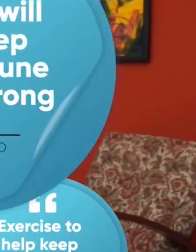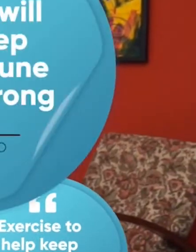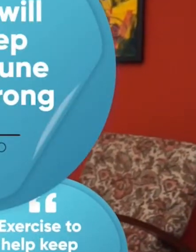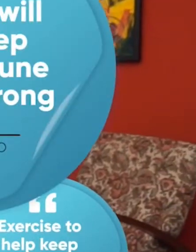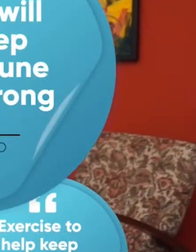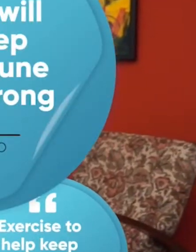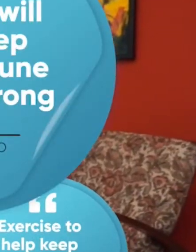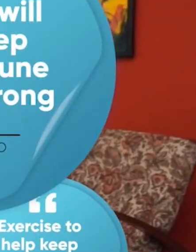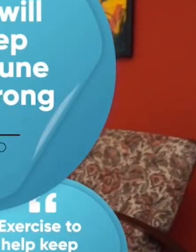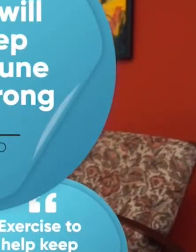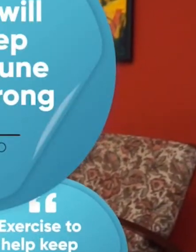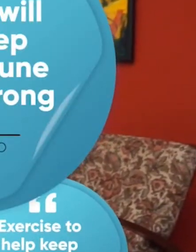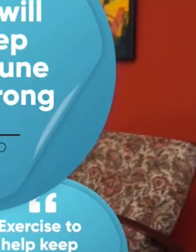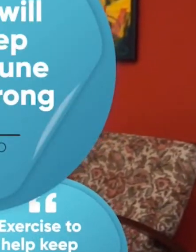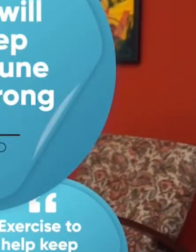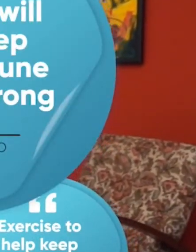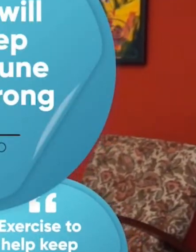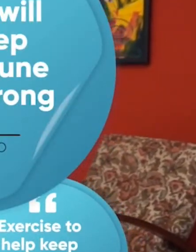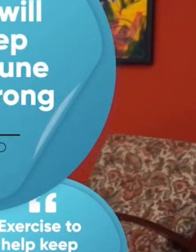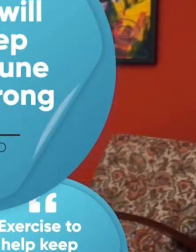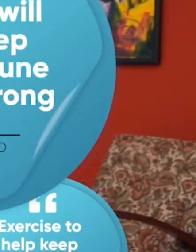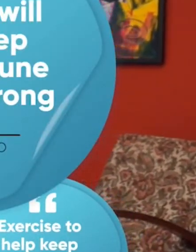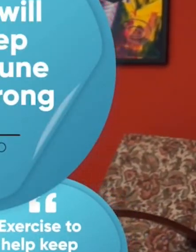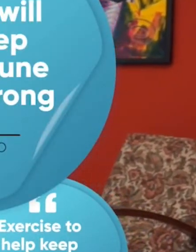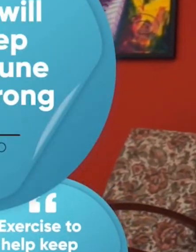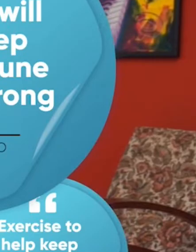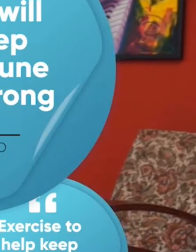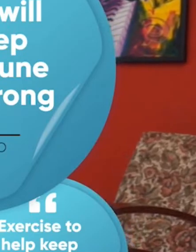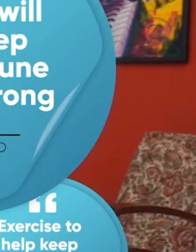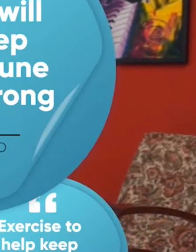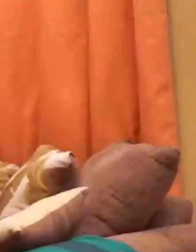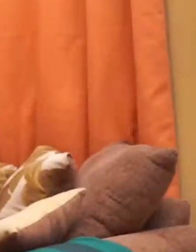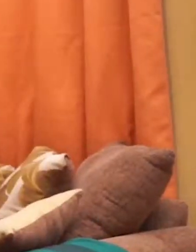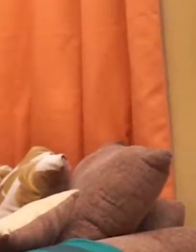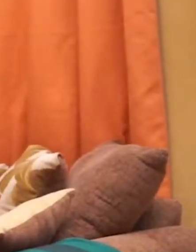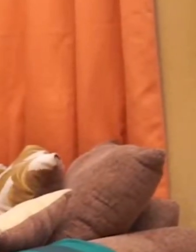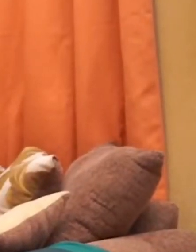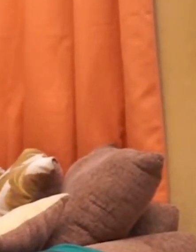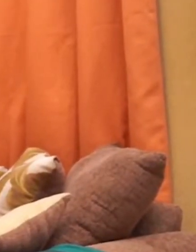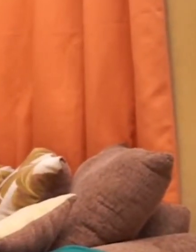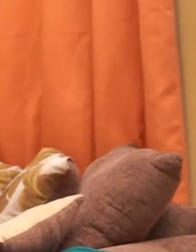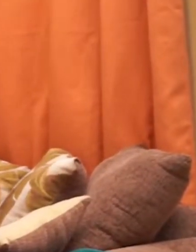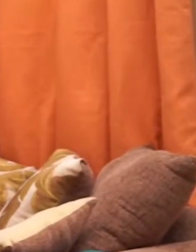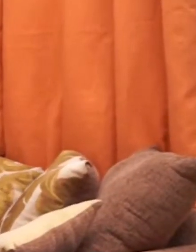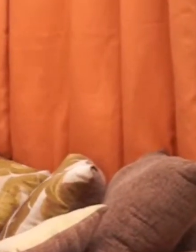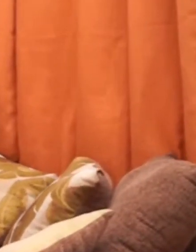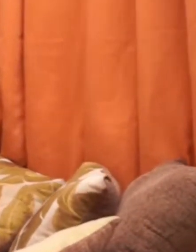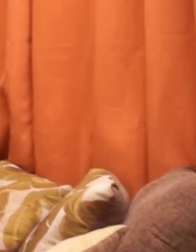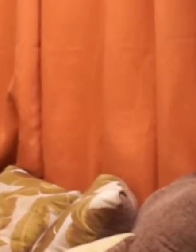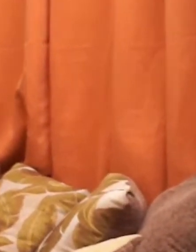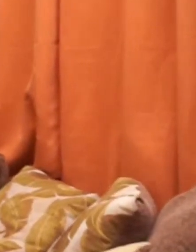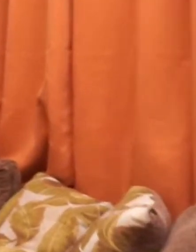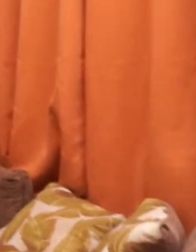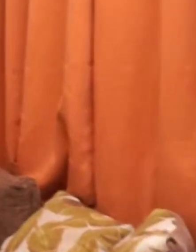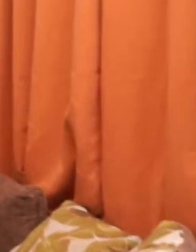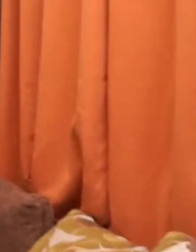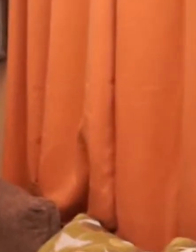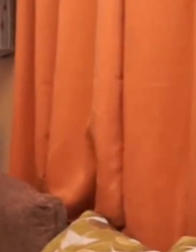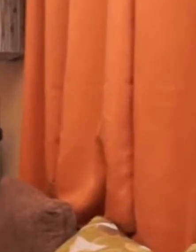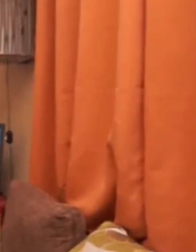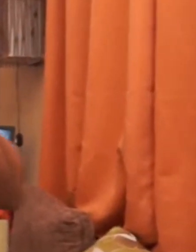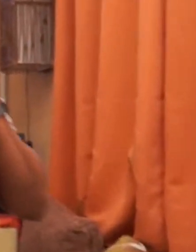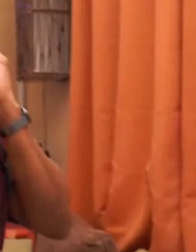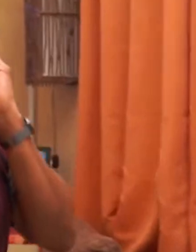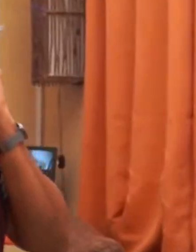doctor said that when I exercise, it will help to keep my immune system strong. Oh, so God forbid, if you ever